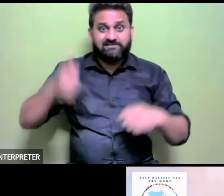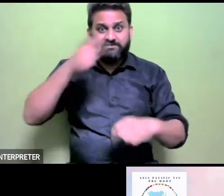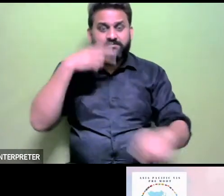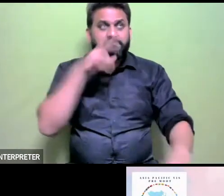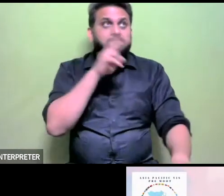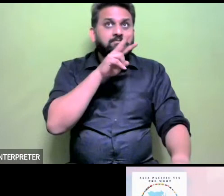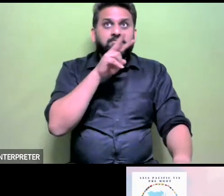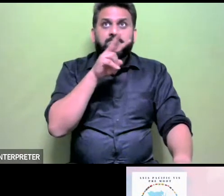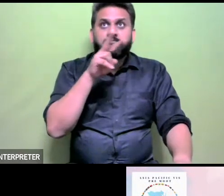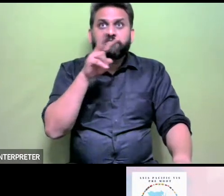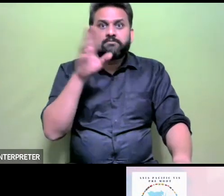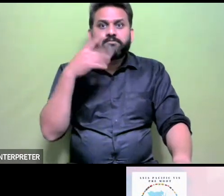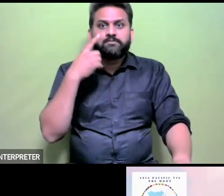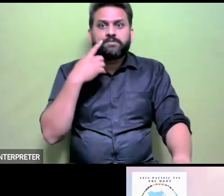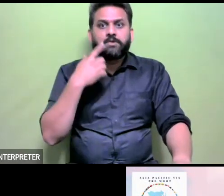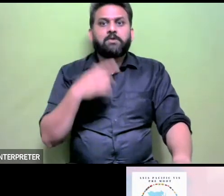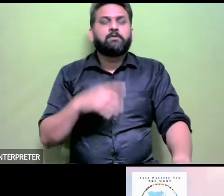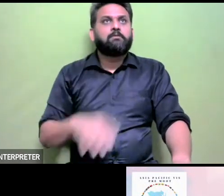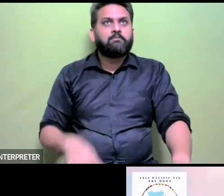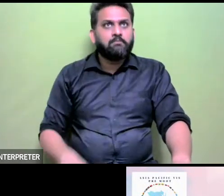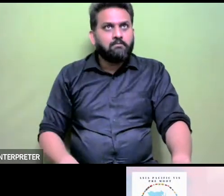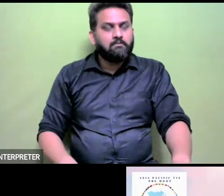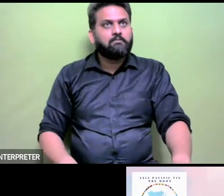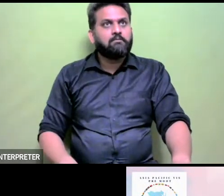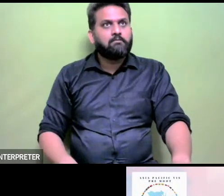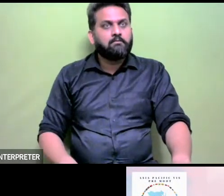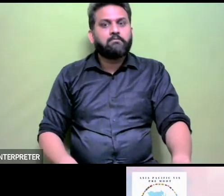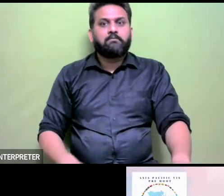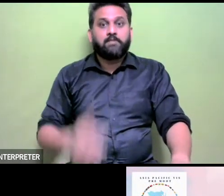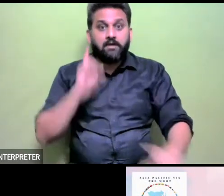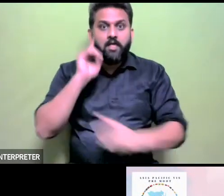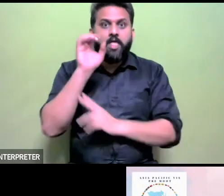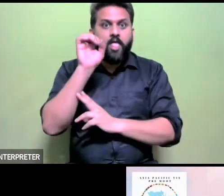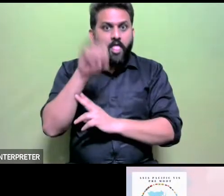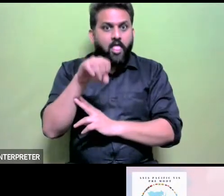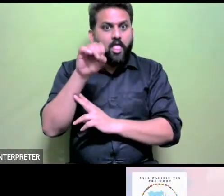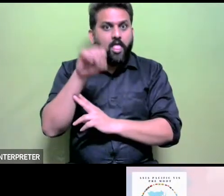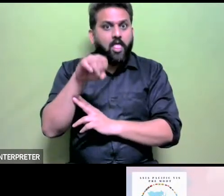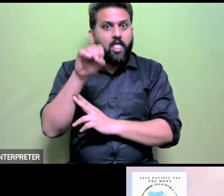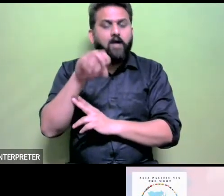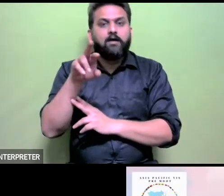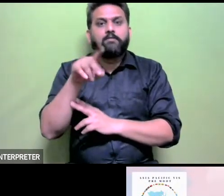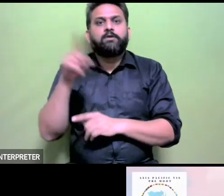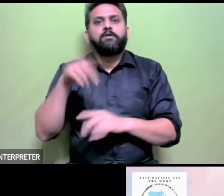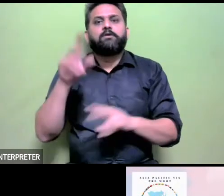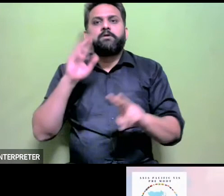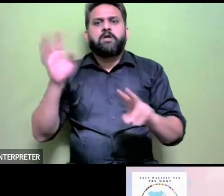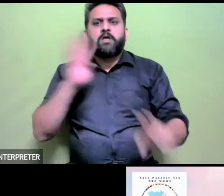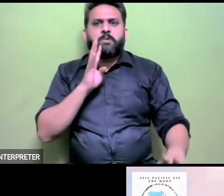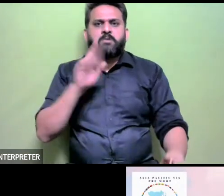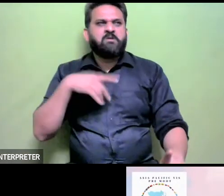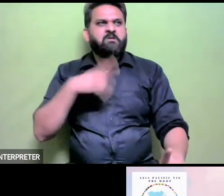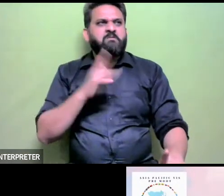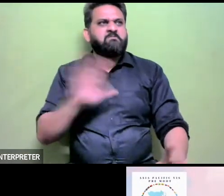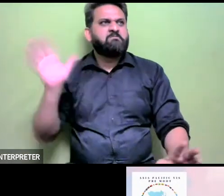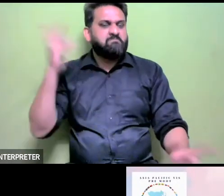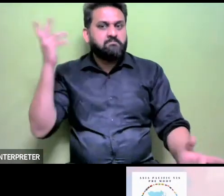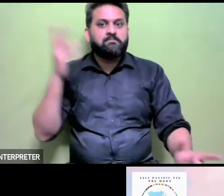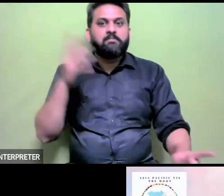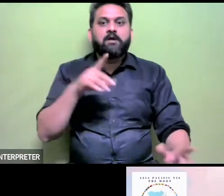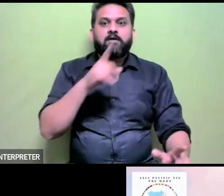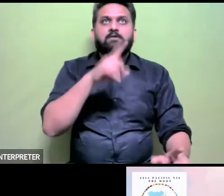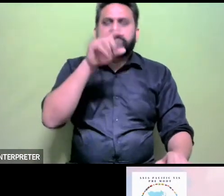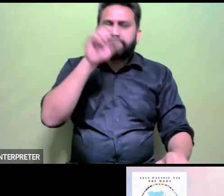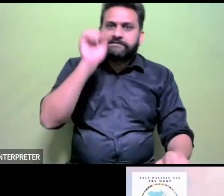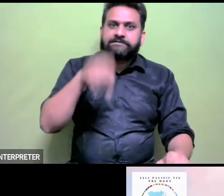head going like this, reading with him, and the man said, this is it. And the tribunal said, yes,